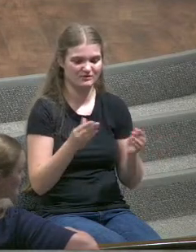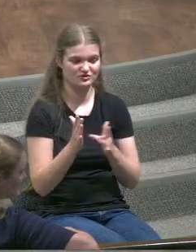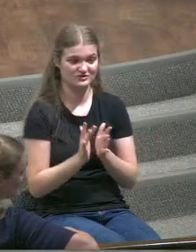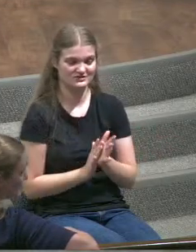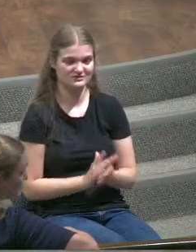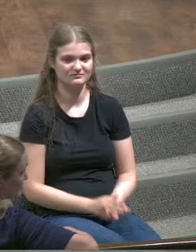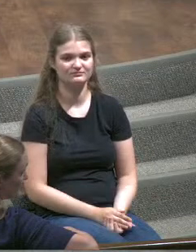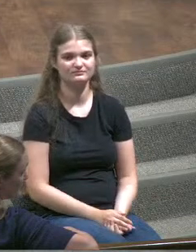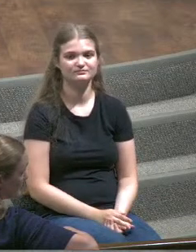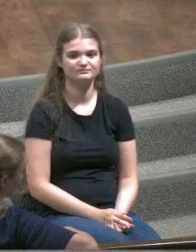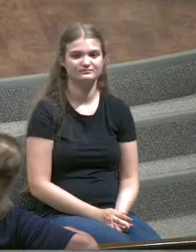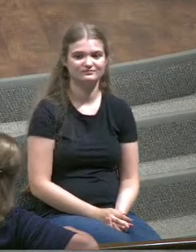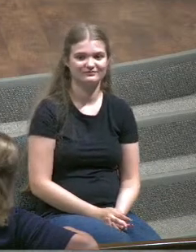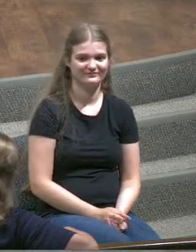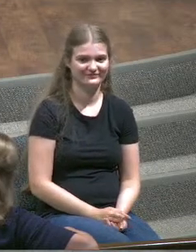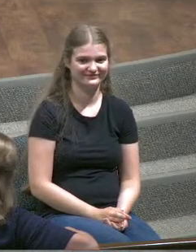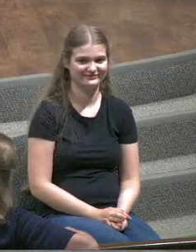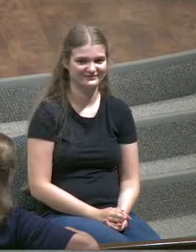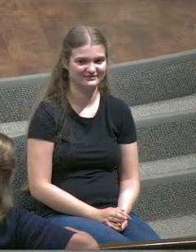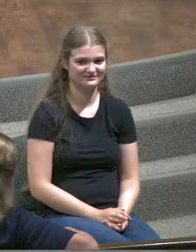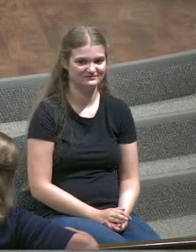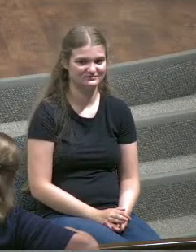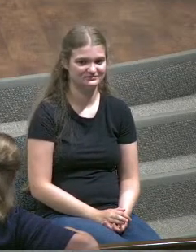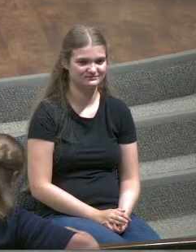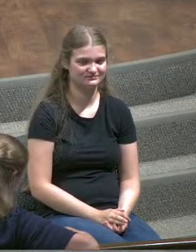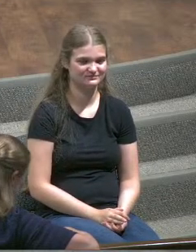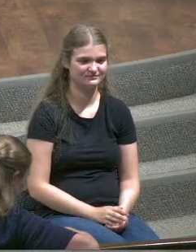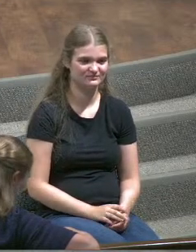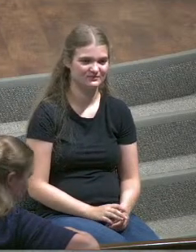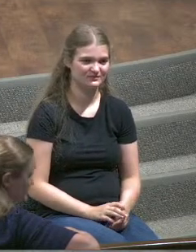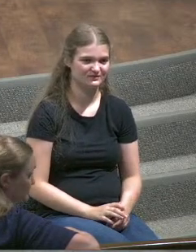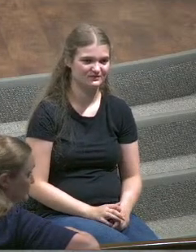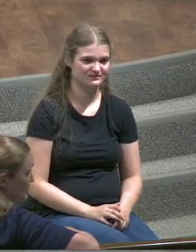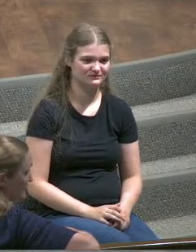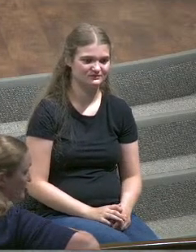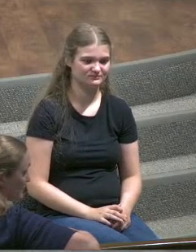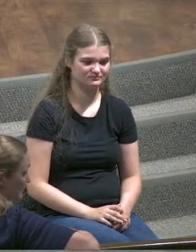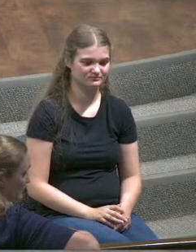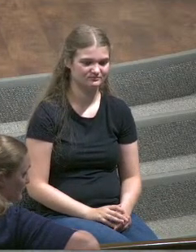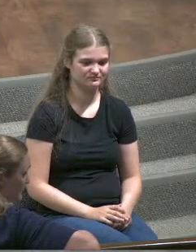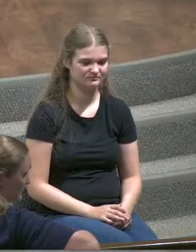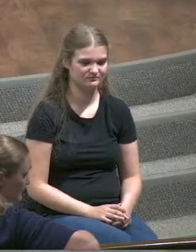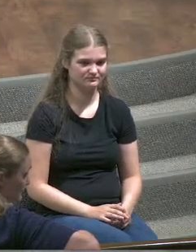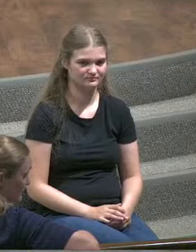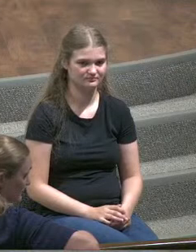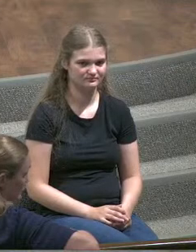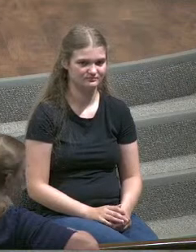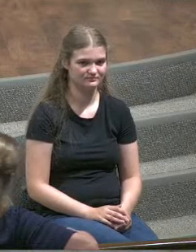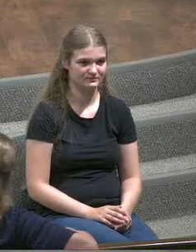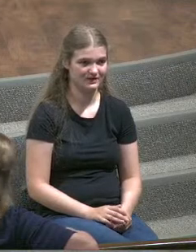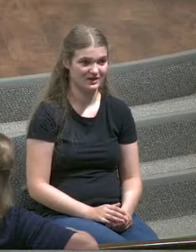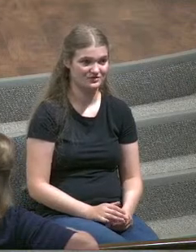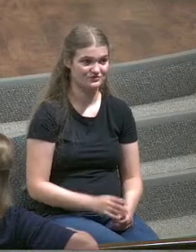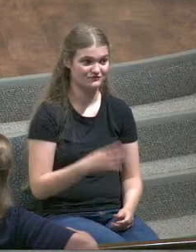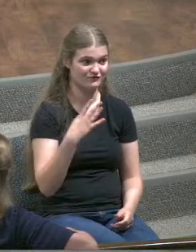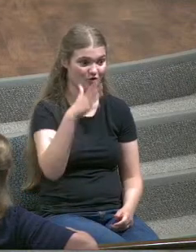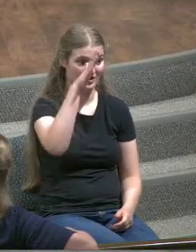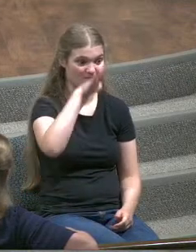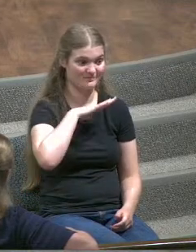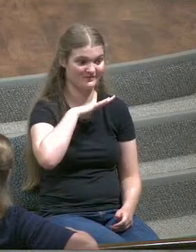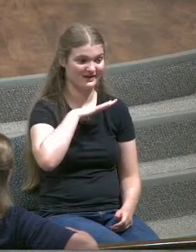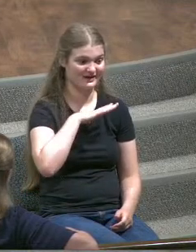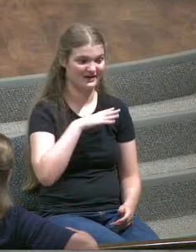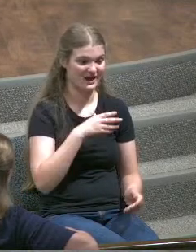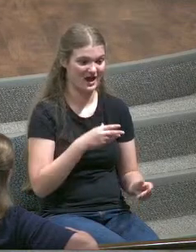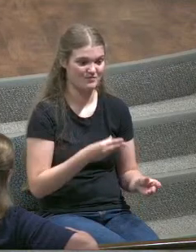It says, and they came, bringing to him a paralytic carried by four men. That in and of itself is not trivial.